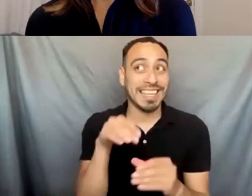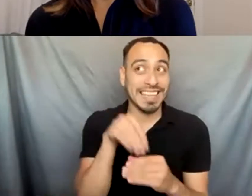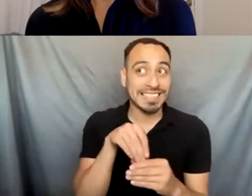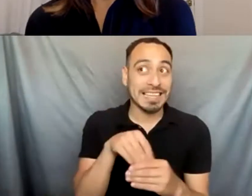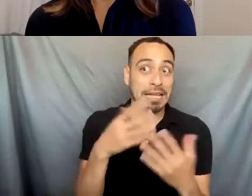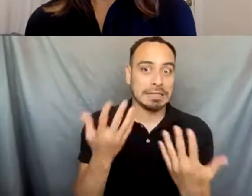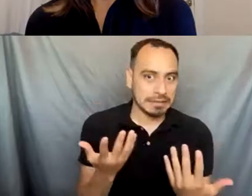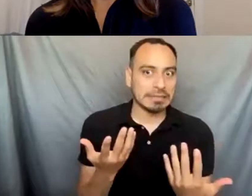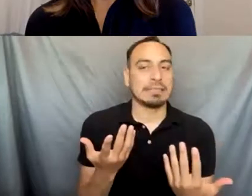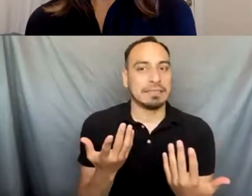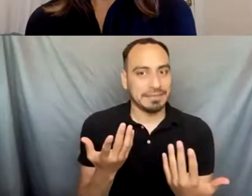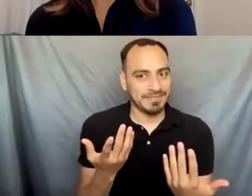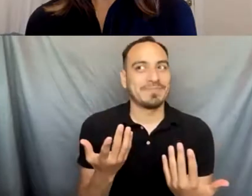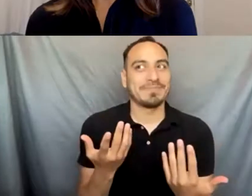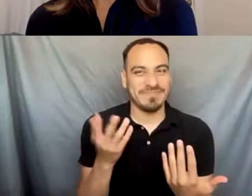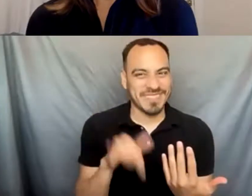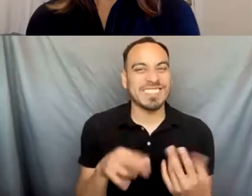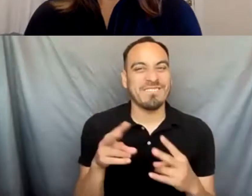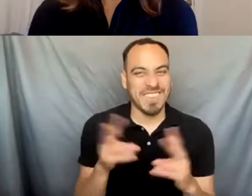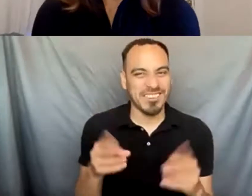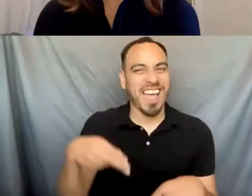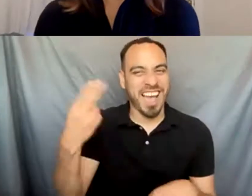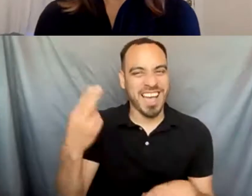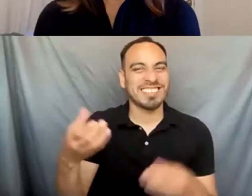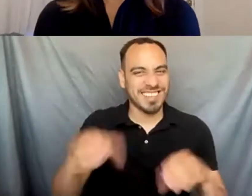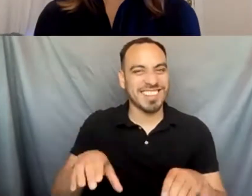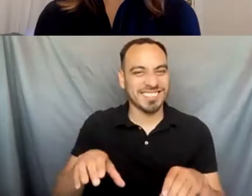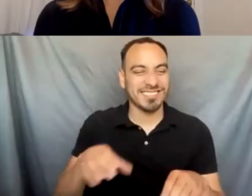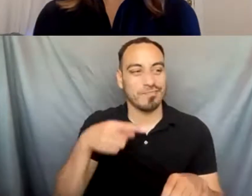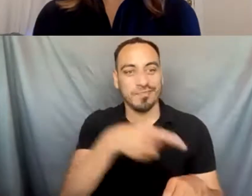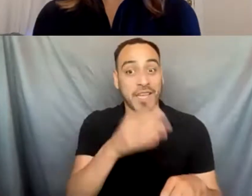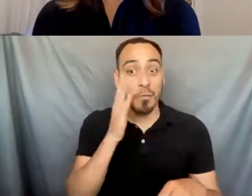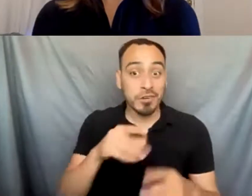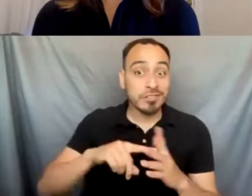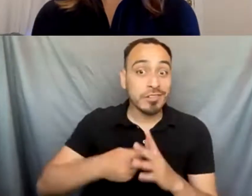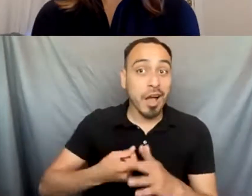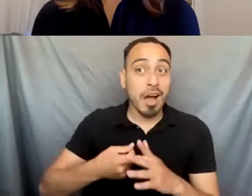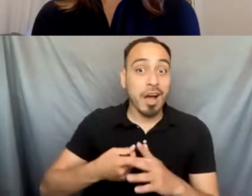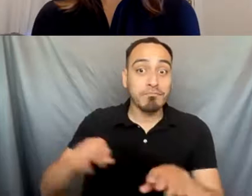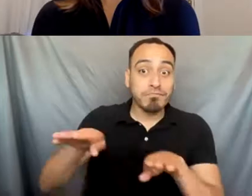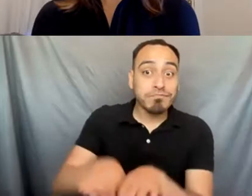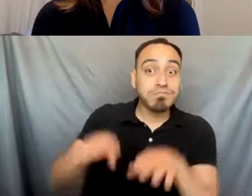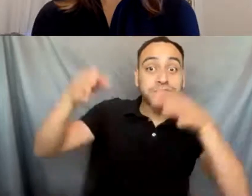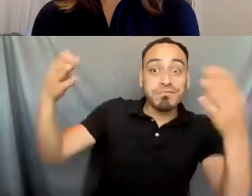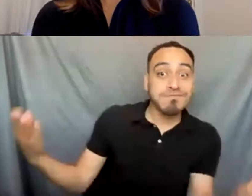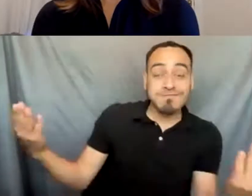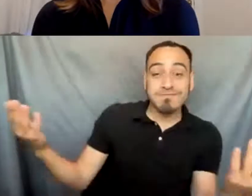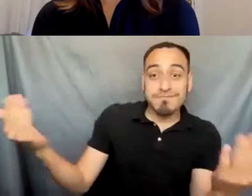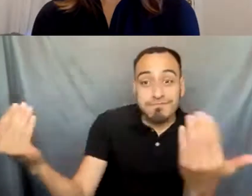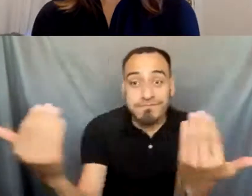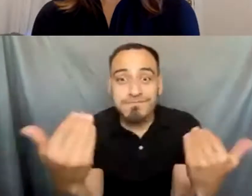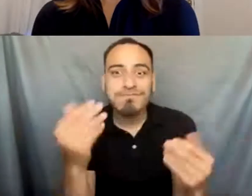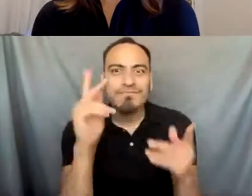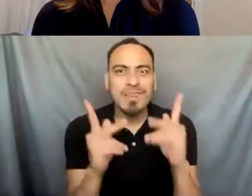very likely that they at some point will start bringing events back that would surpass that